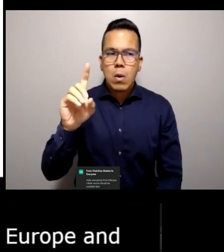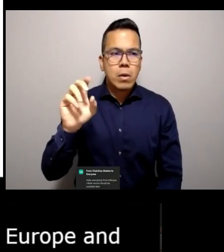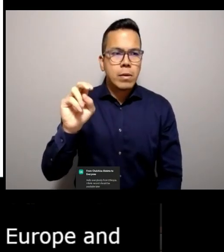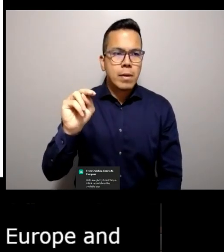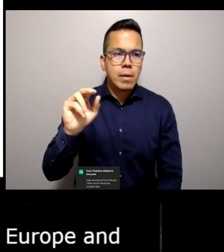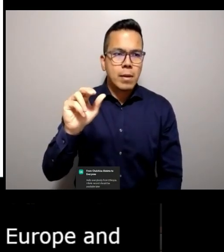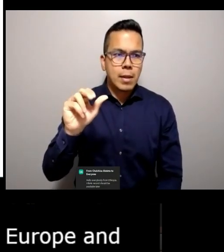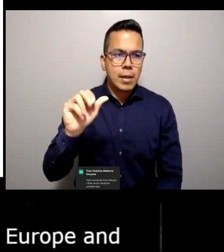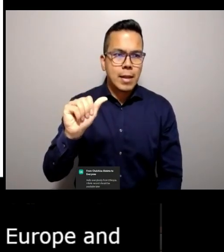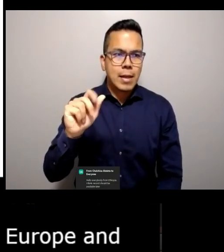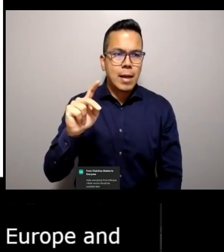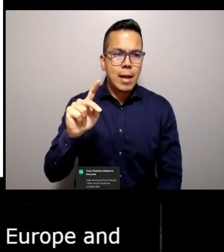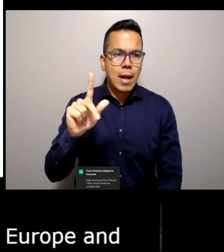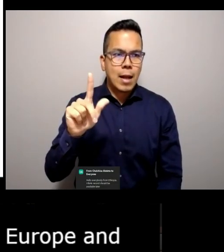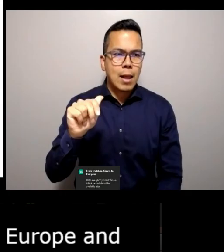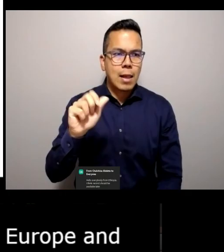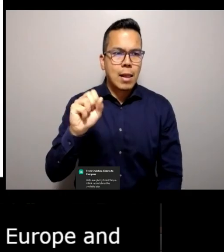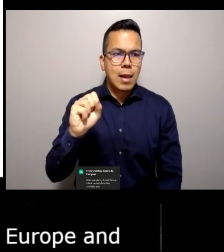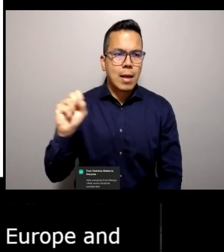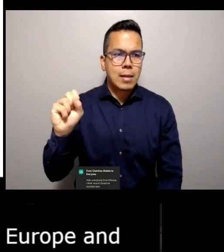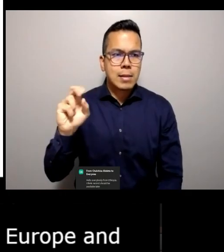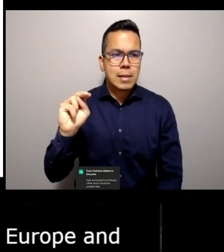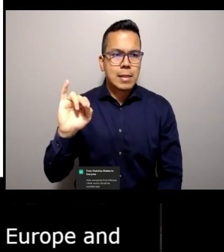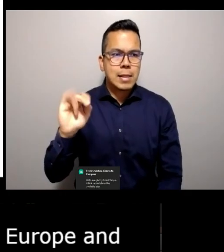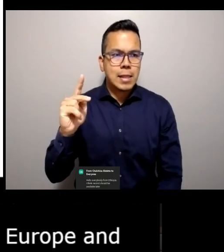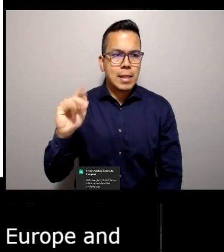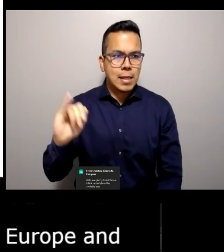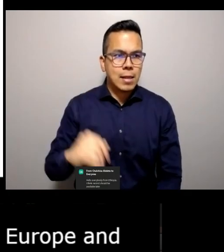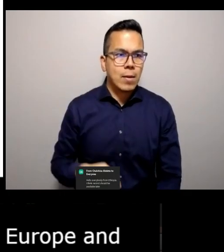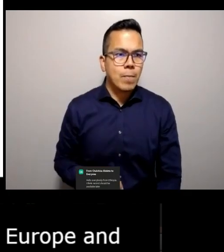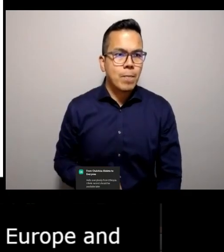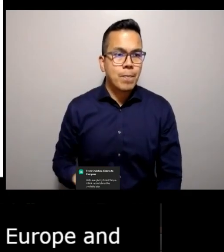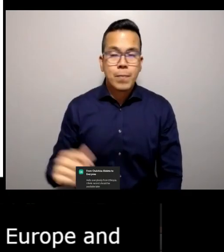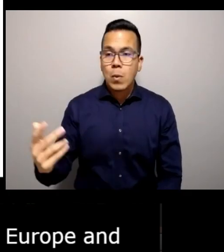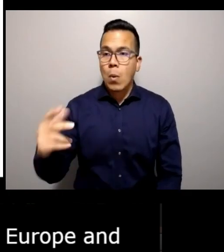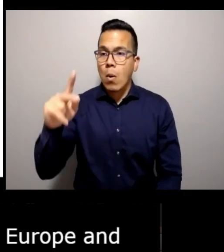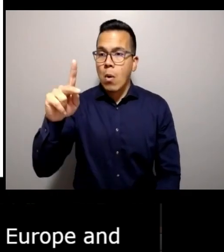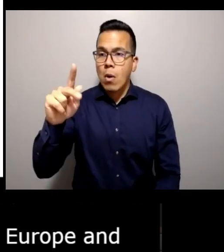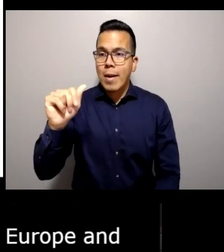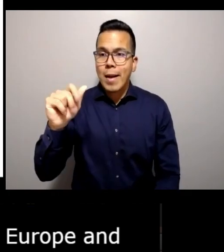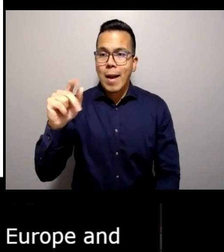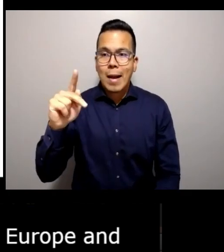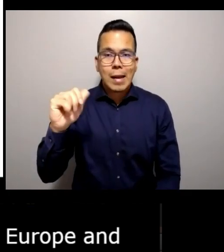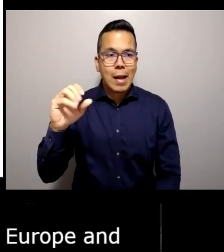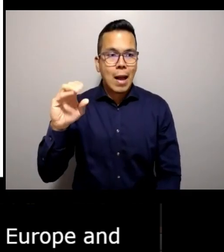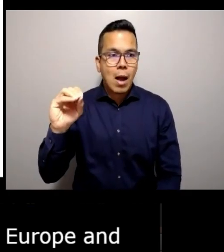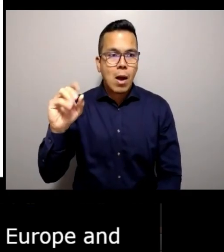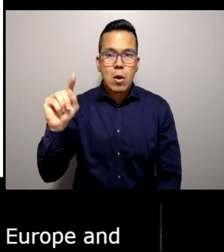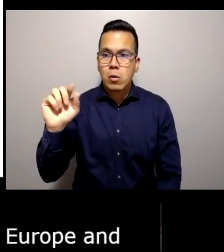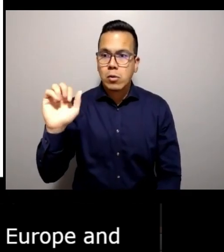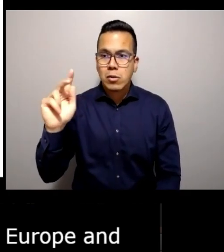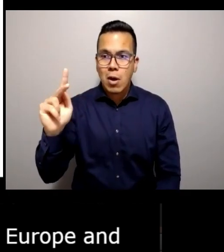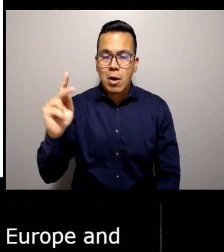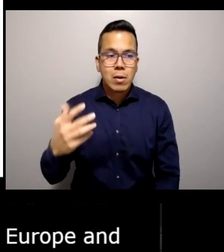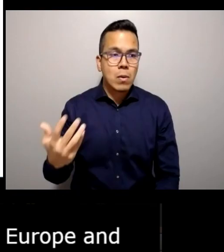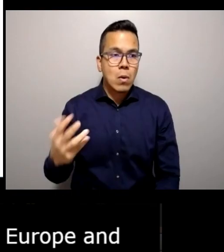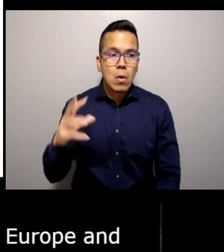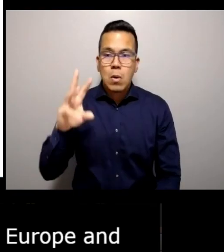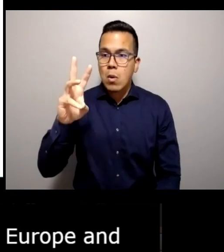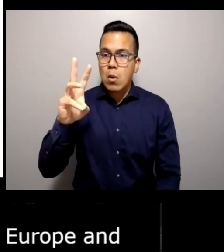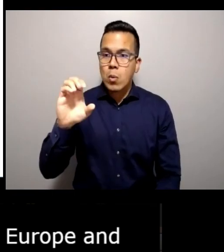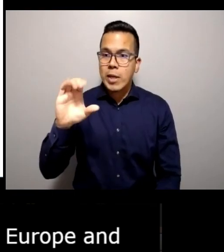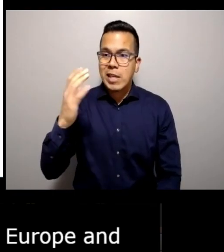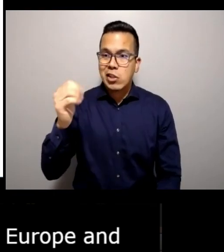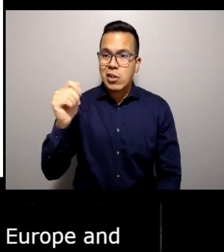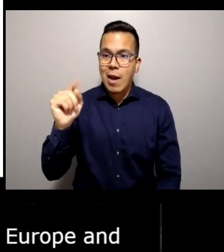China, Line in India, Kakao Talk in Korea, WeChat, which started in China